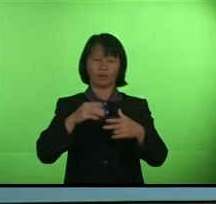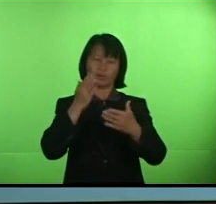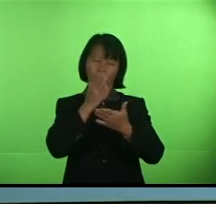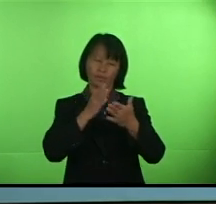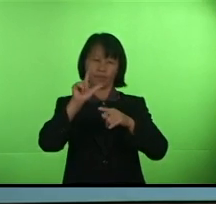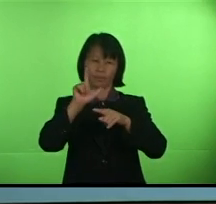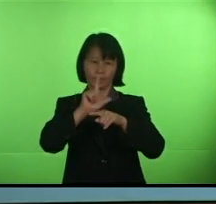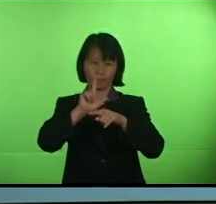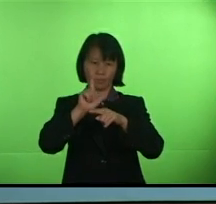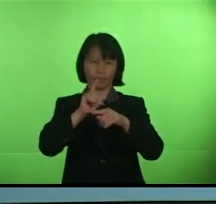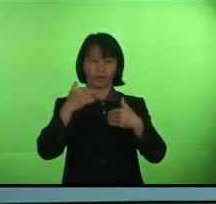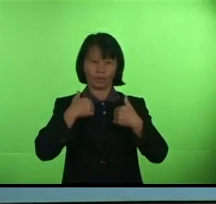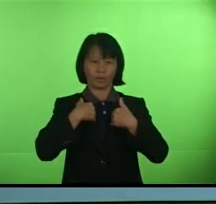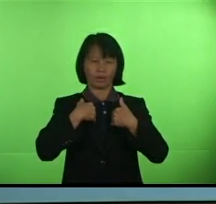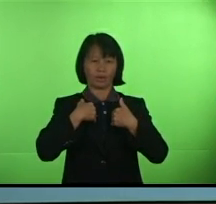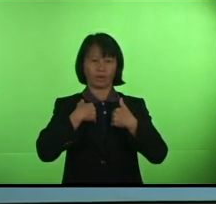be